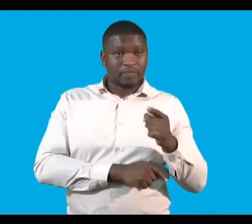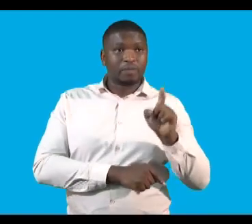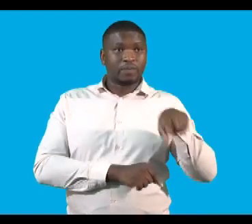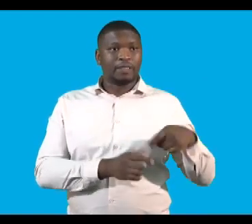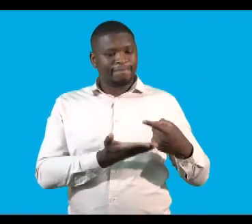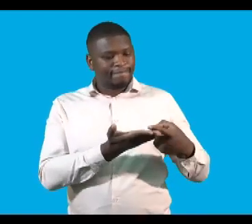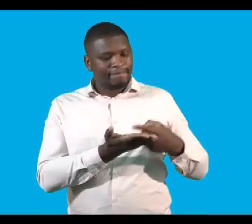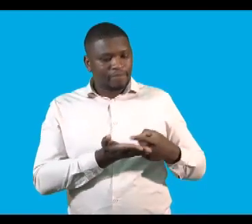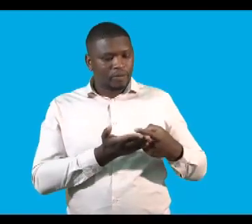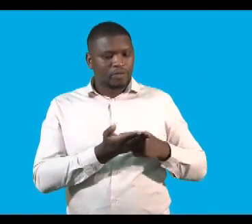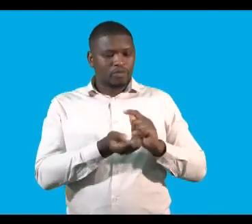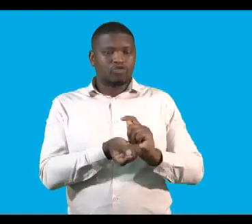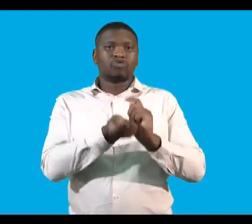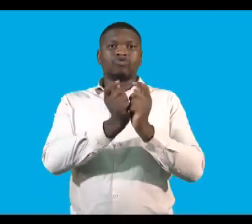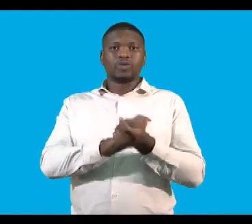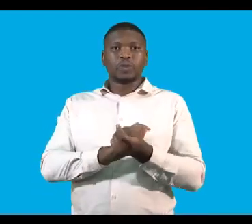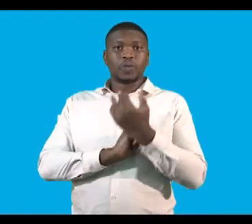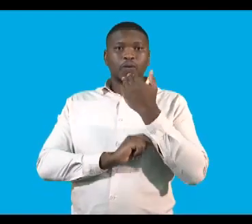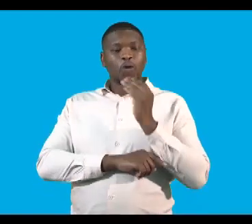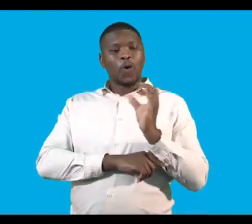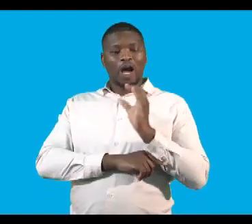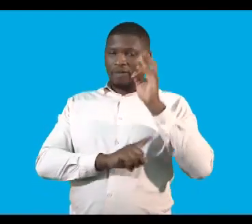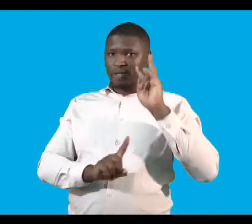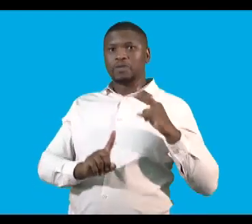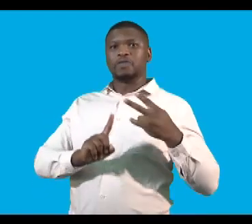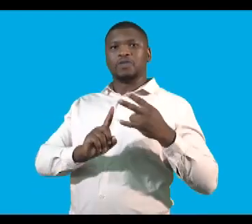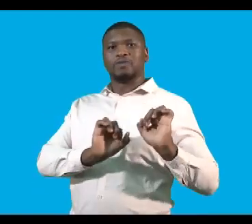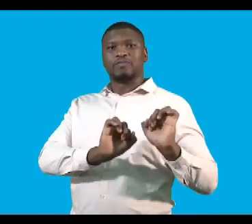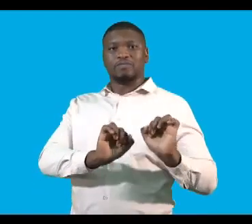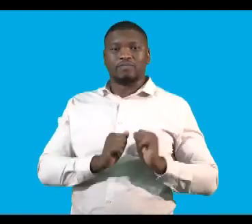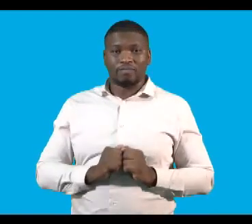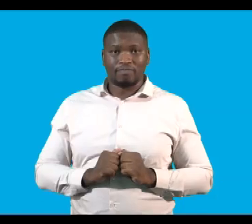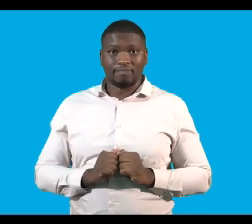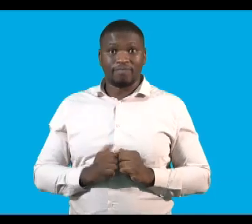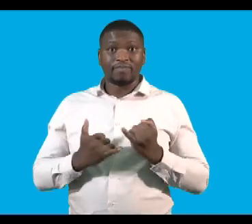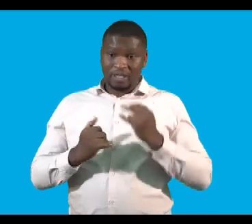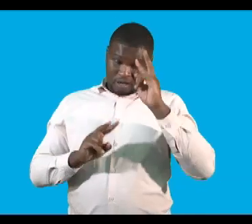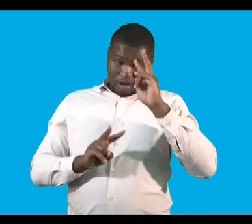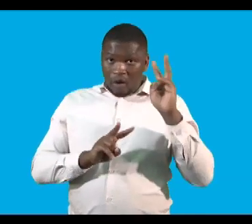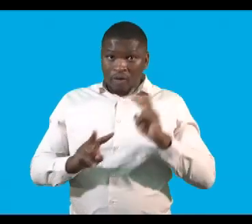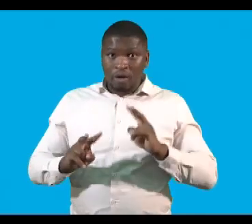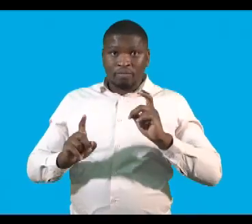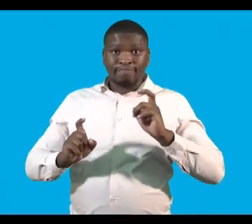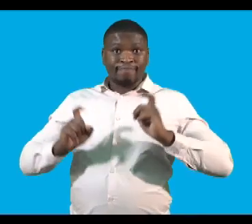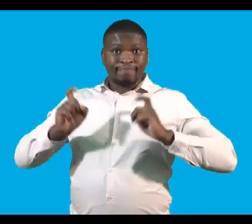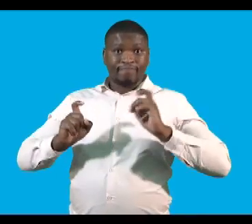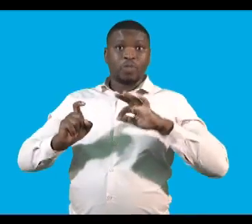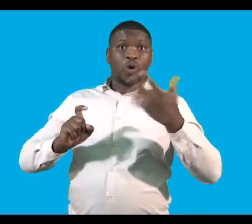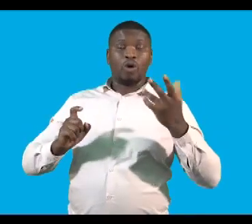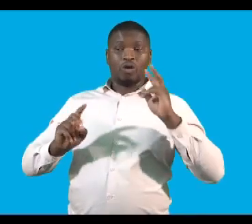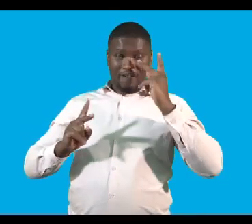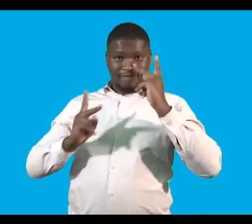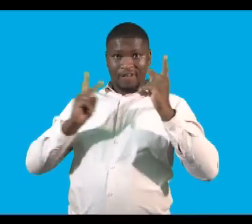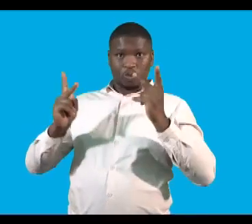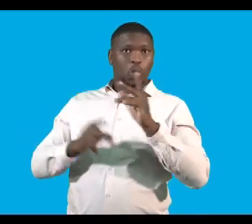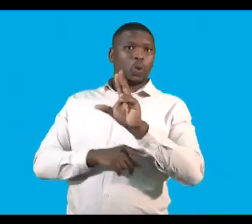the change in Calvin's viewpoint. So now we're not focusing on any visual elements, we're only looking at the verbal